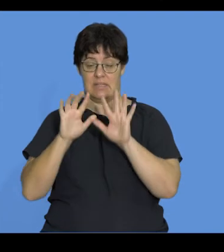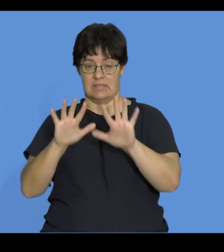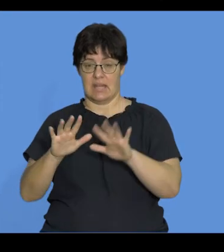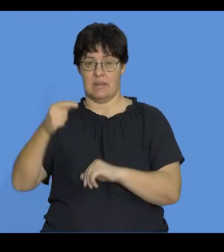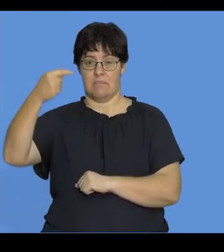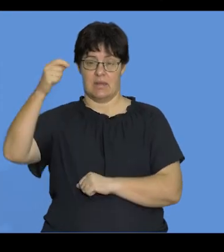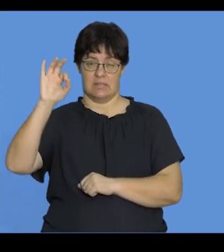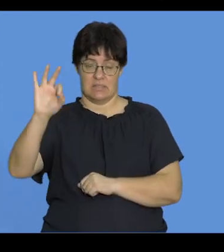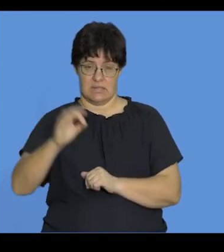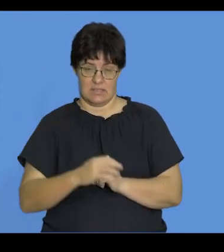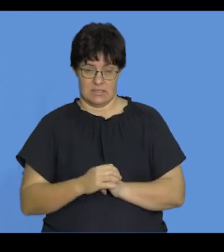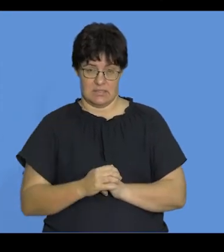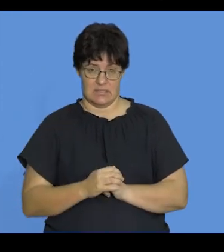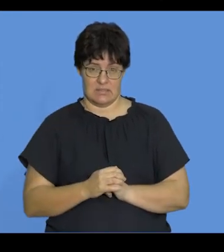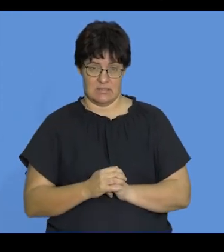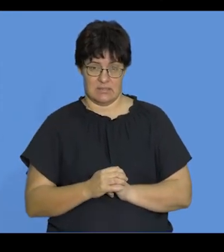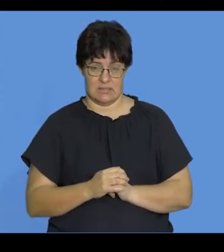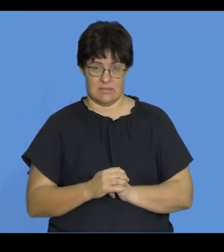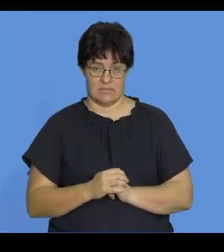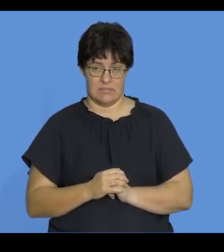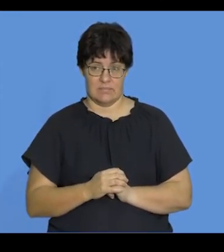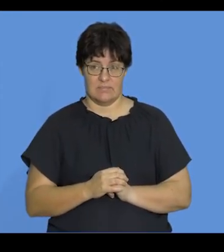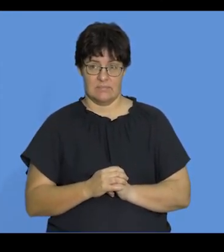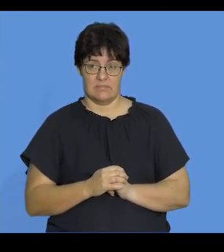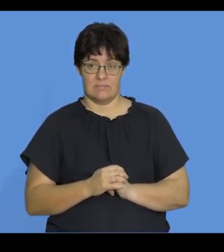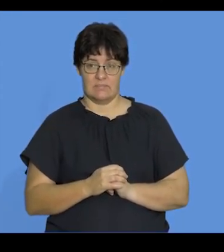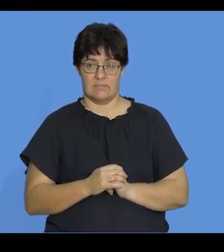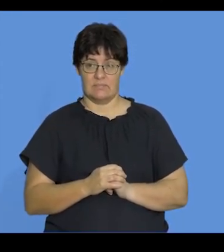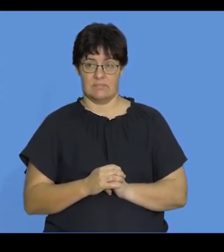multiplied by 10 exponent negative 3, okay?